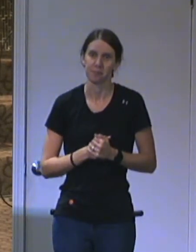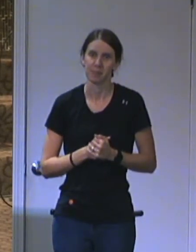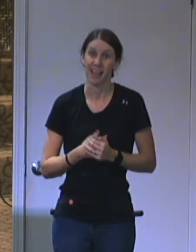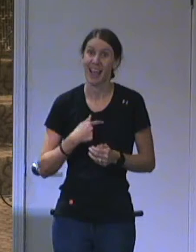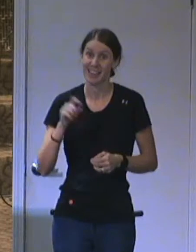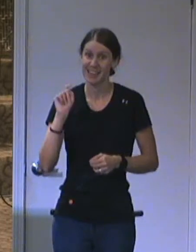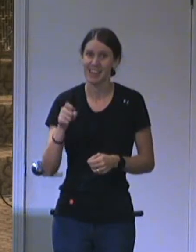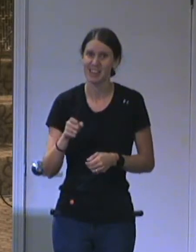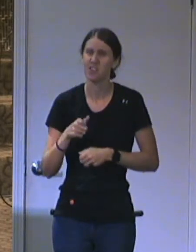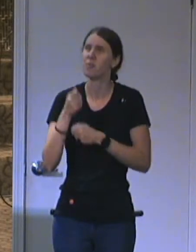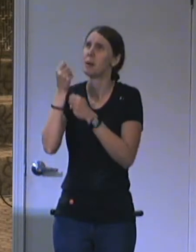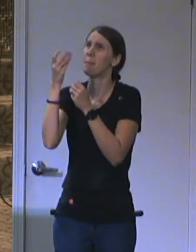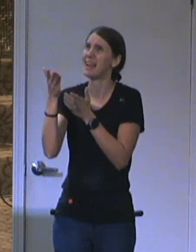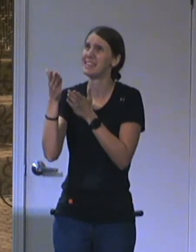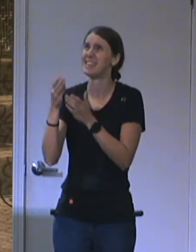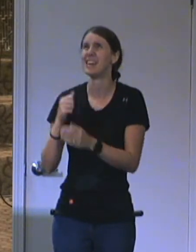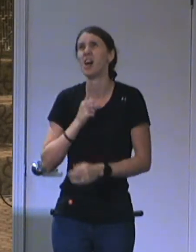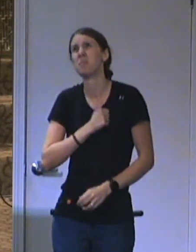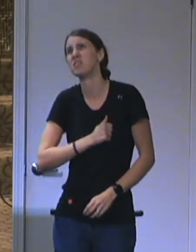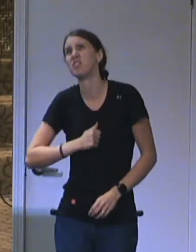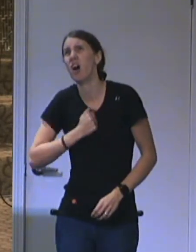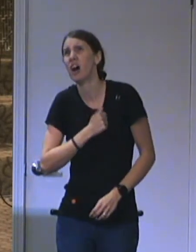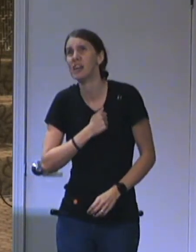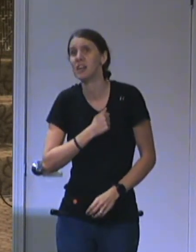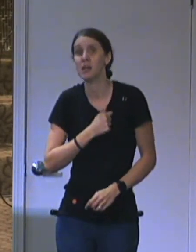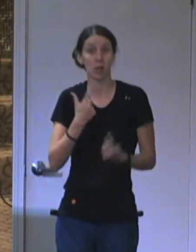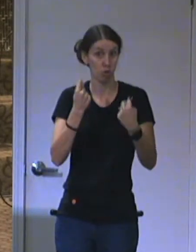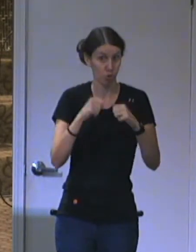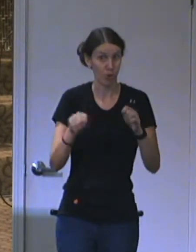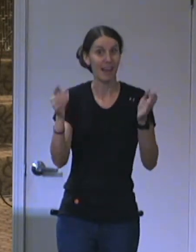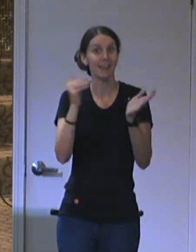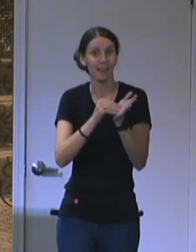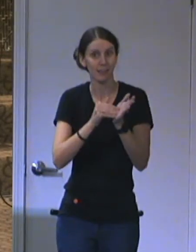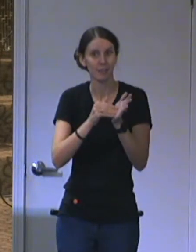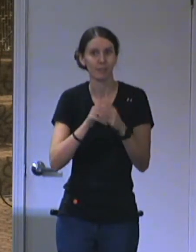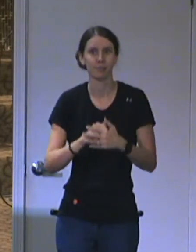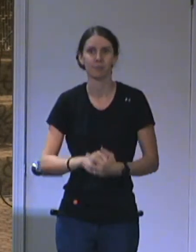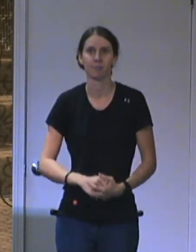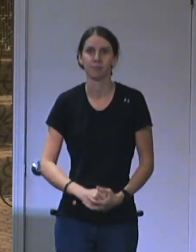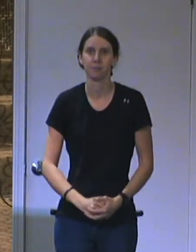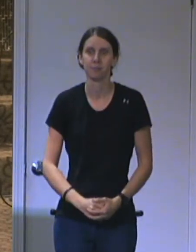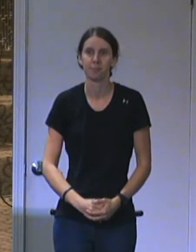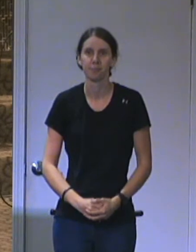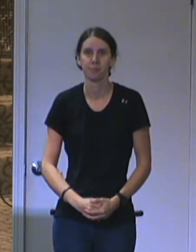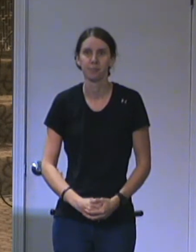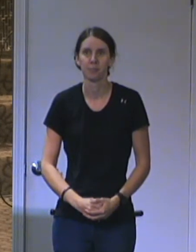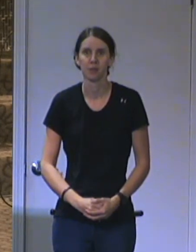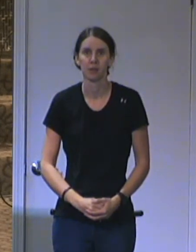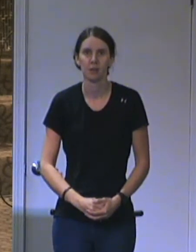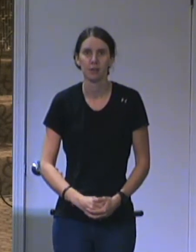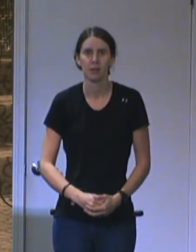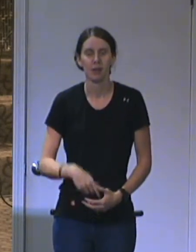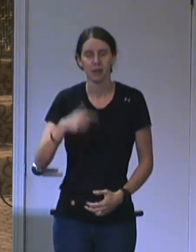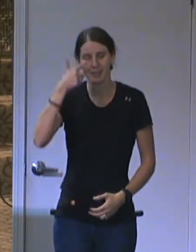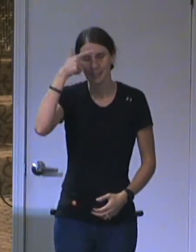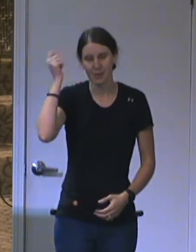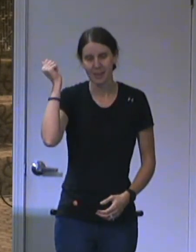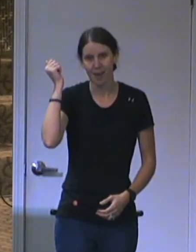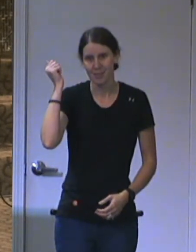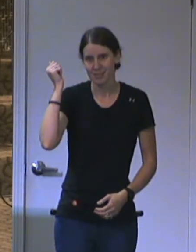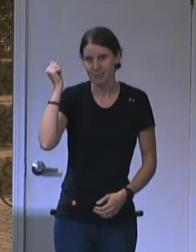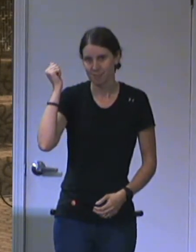I have to repent. I have to turn around and go back to where I'm supposed to be and get back on the path. And all because